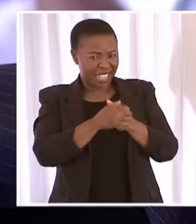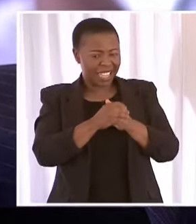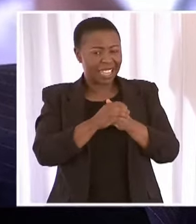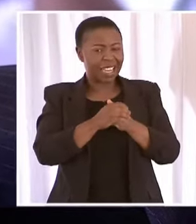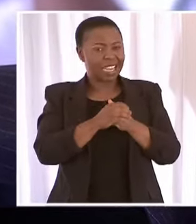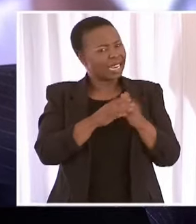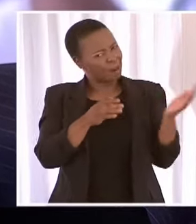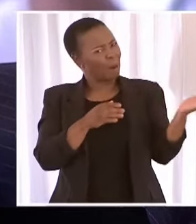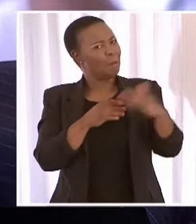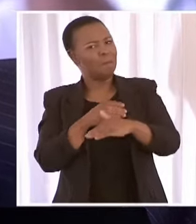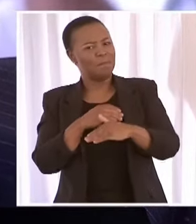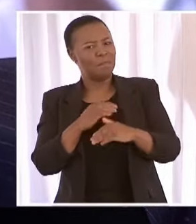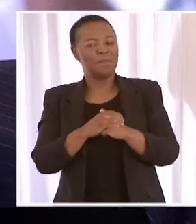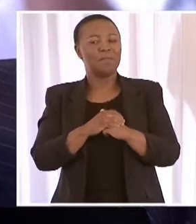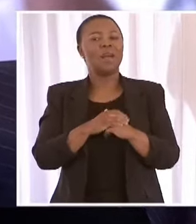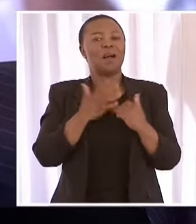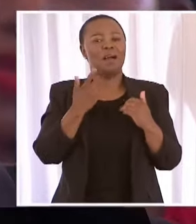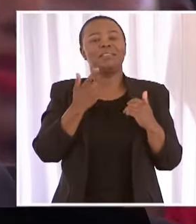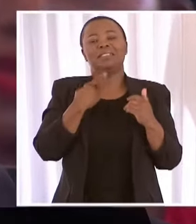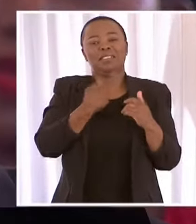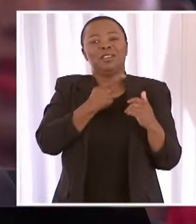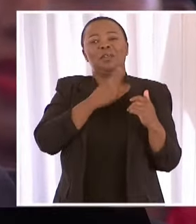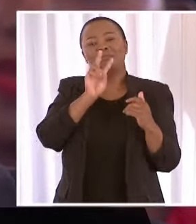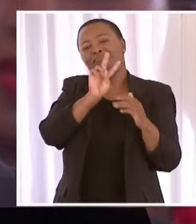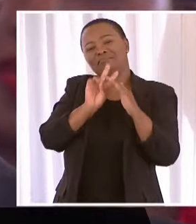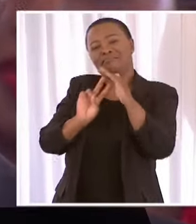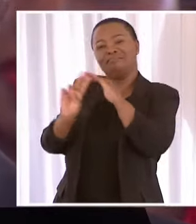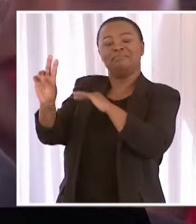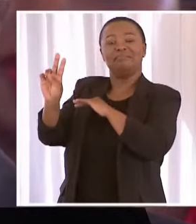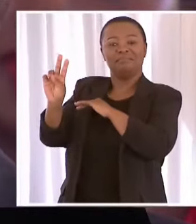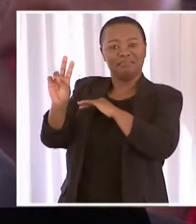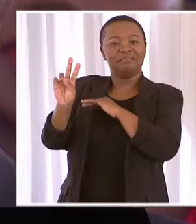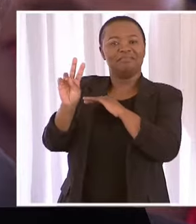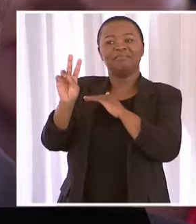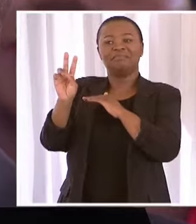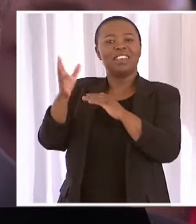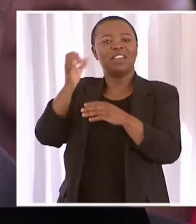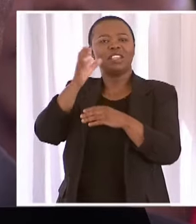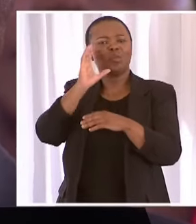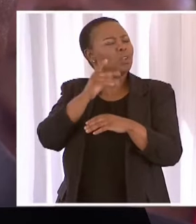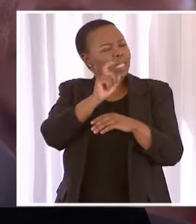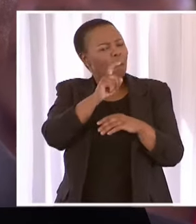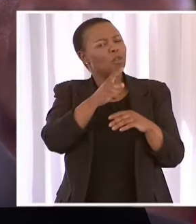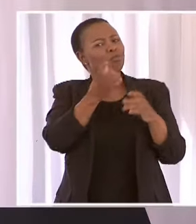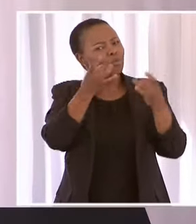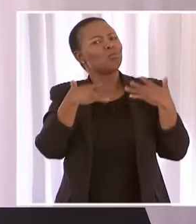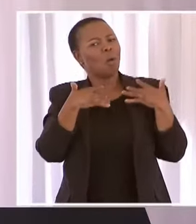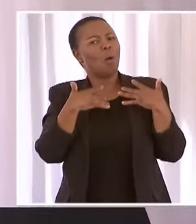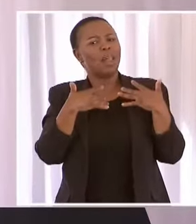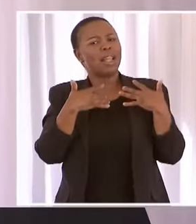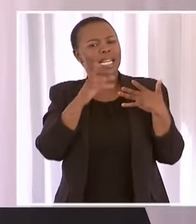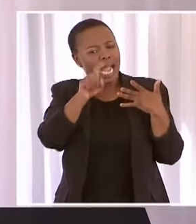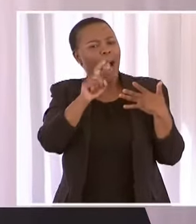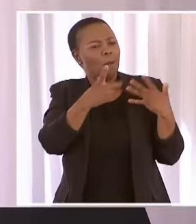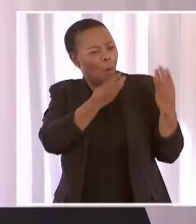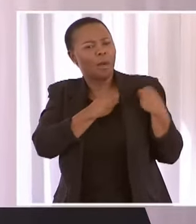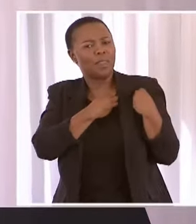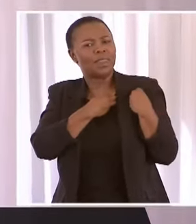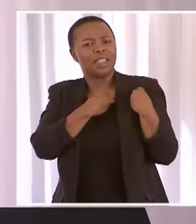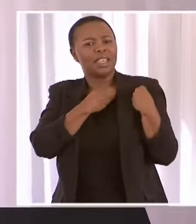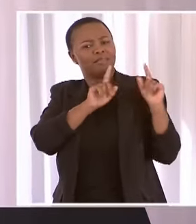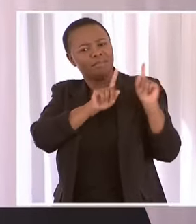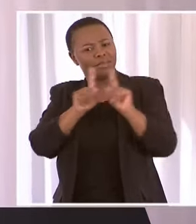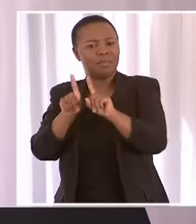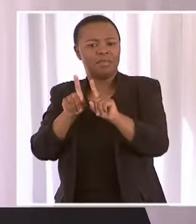on, let's go to the pub. So we walk out. We go and get a drink. I turn to him and say, you could have told me what was happening. You could have come. You could have told me I was being